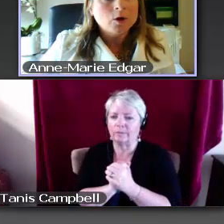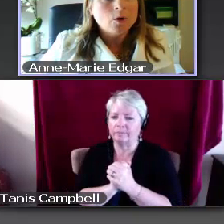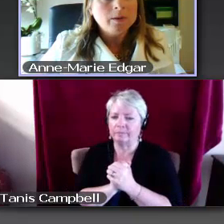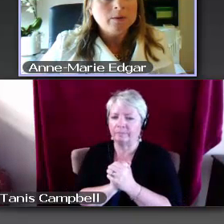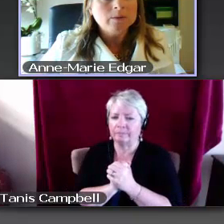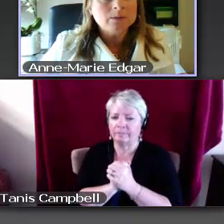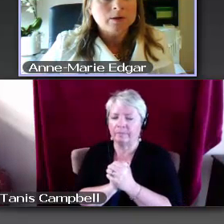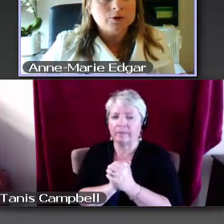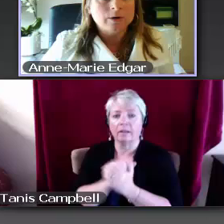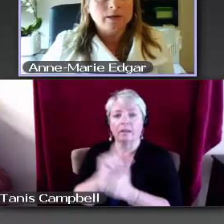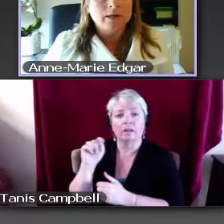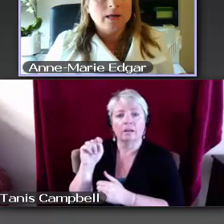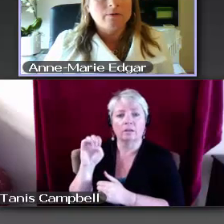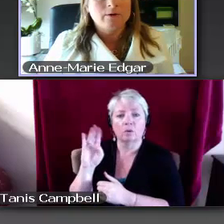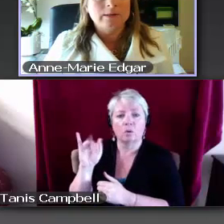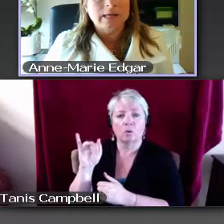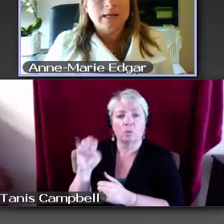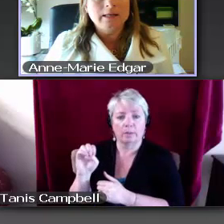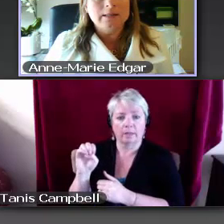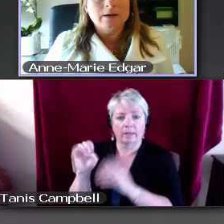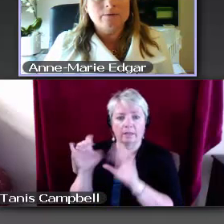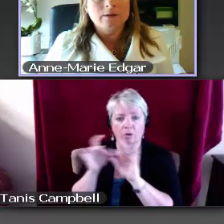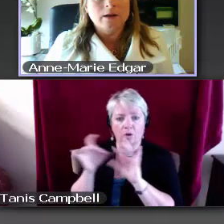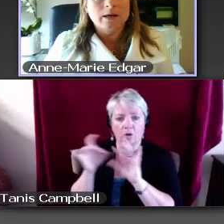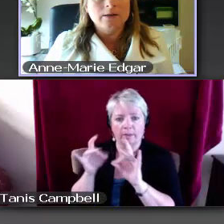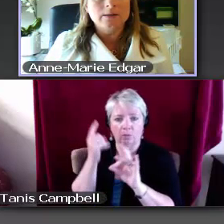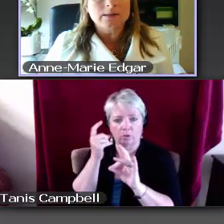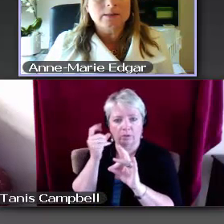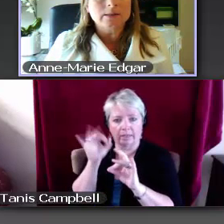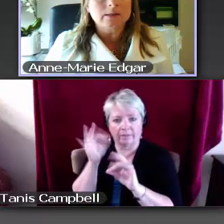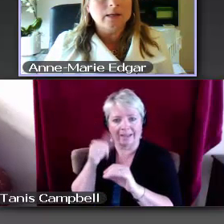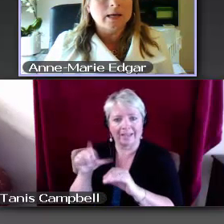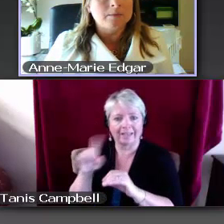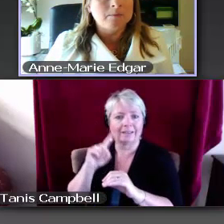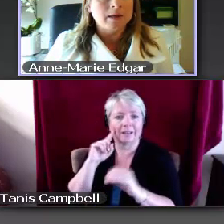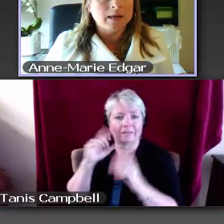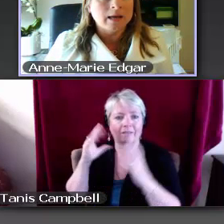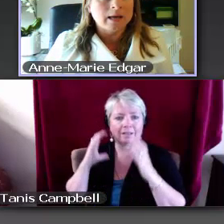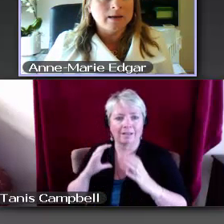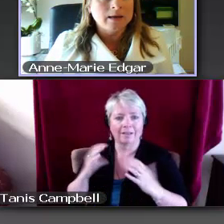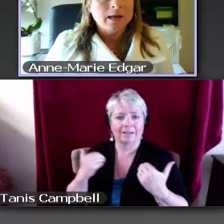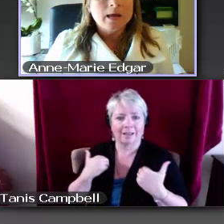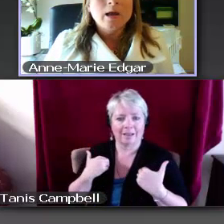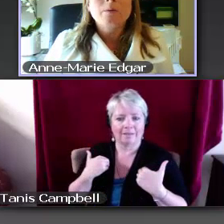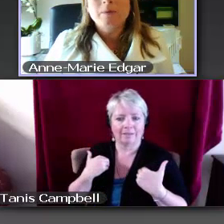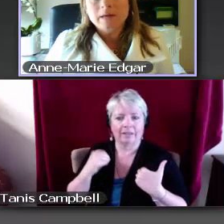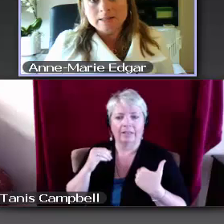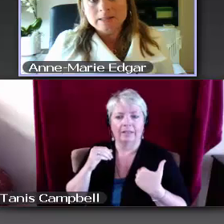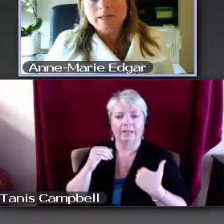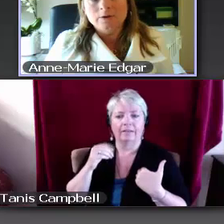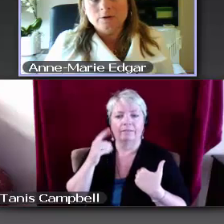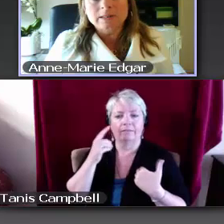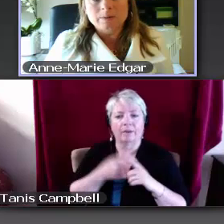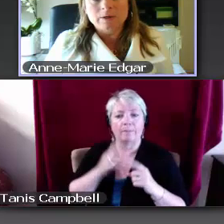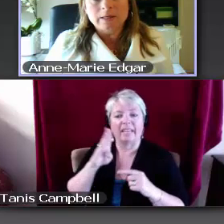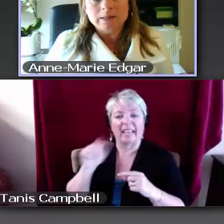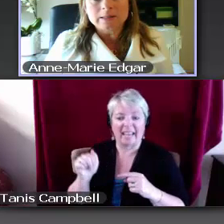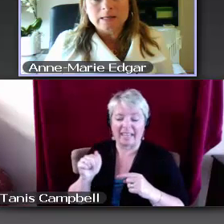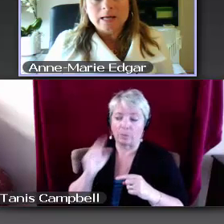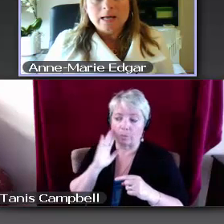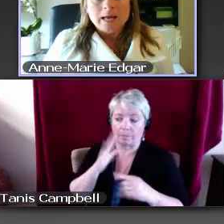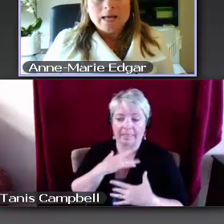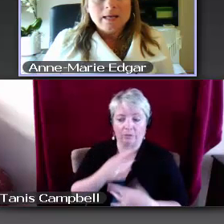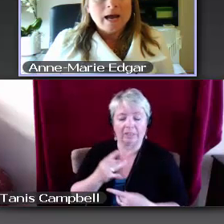So Toby was wondering if there's any deaf clients in BA. It would be nice to hear their